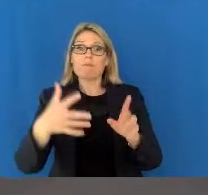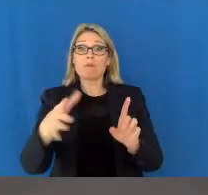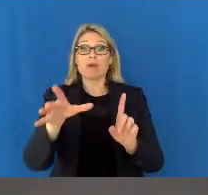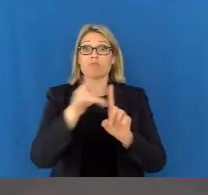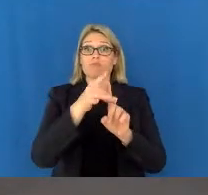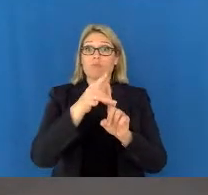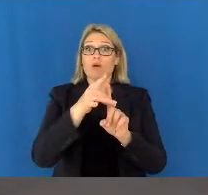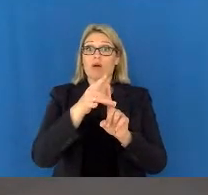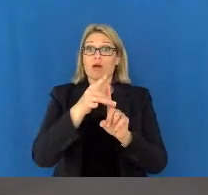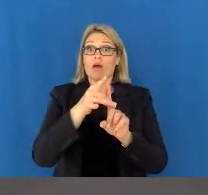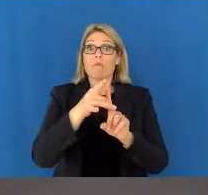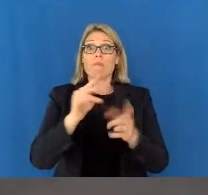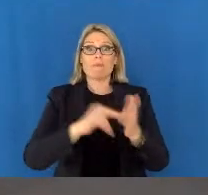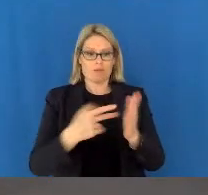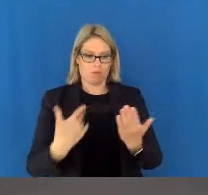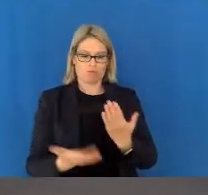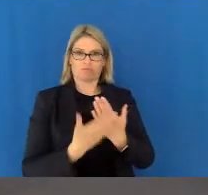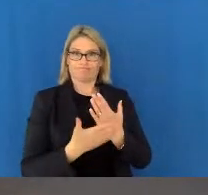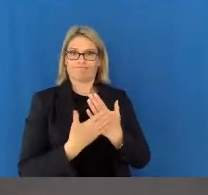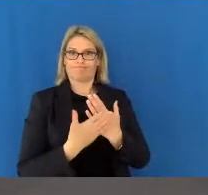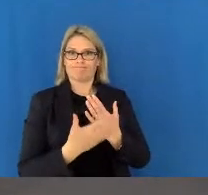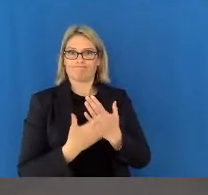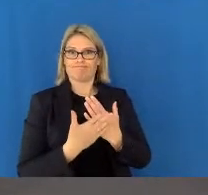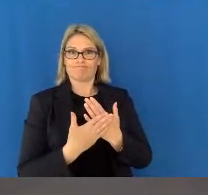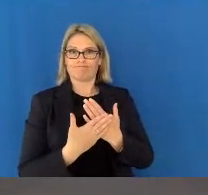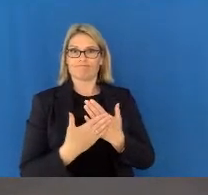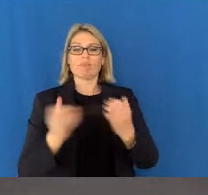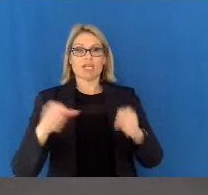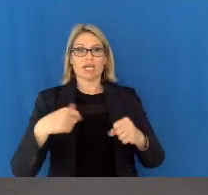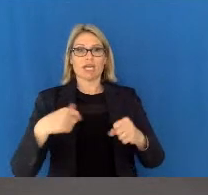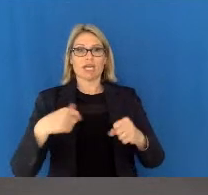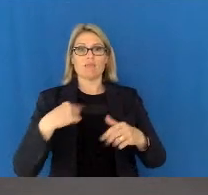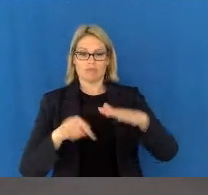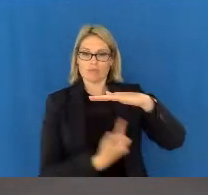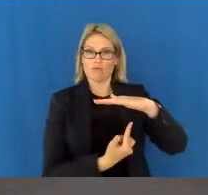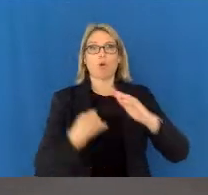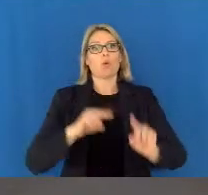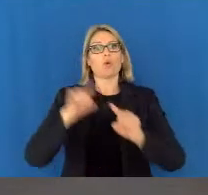can be informed, so that they can be self-isolated and be tested.